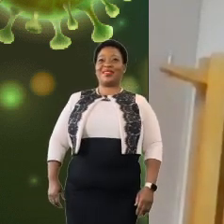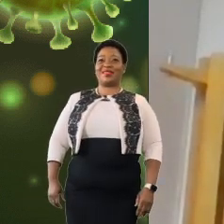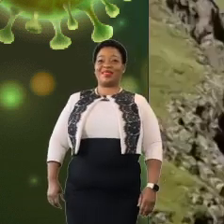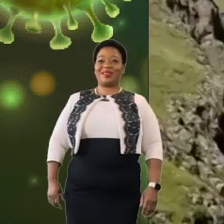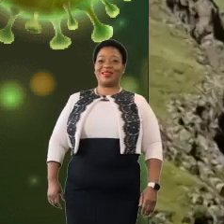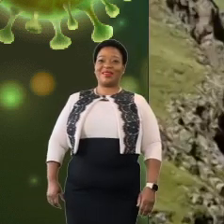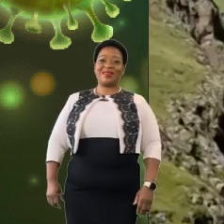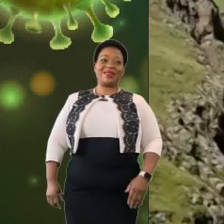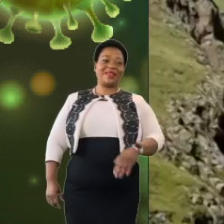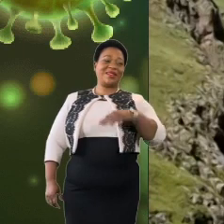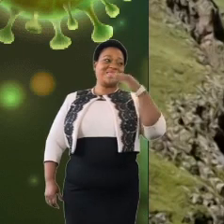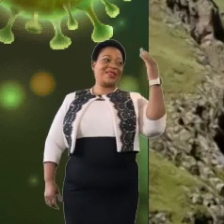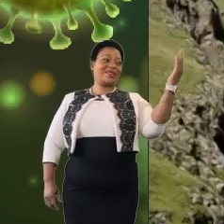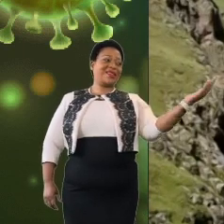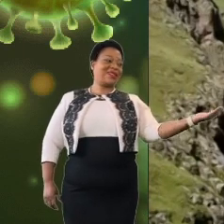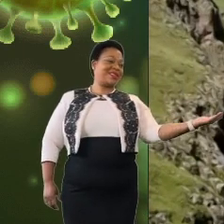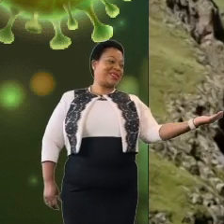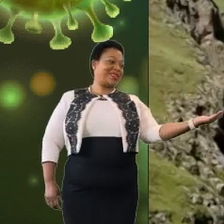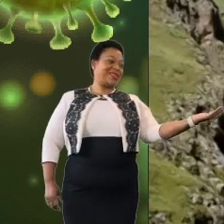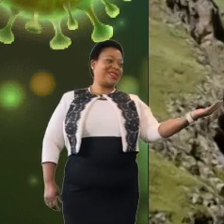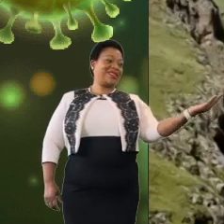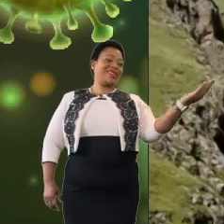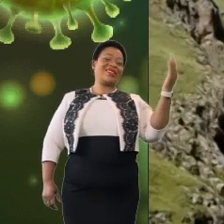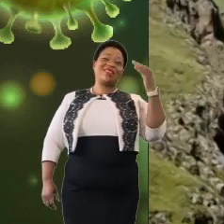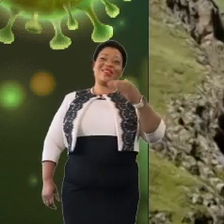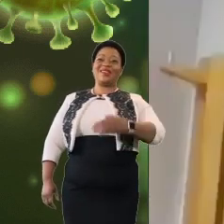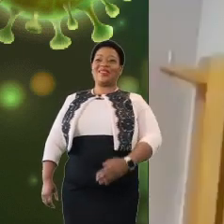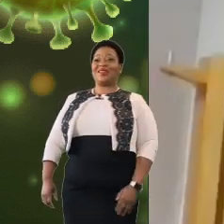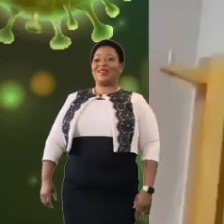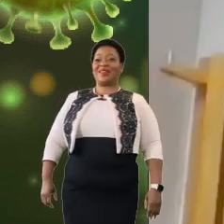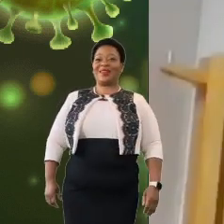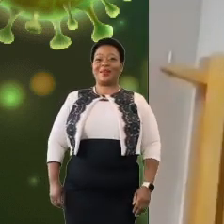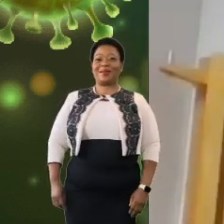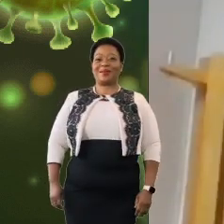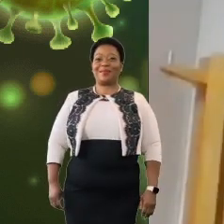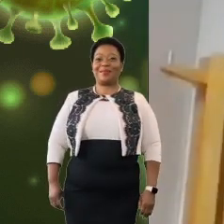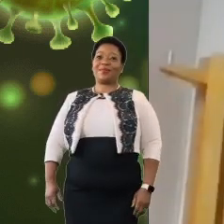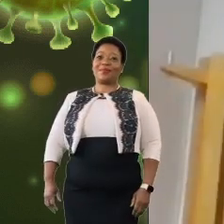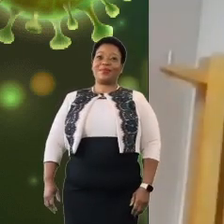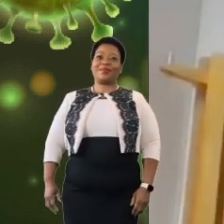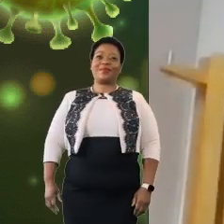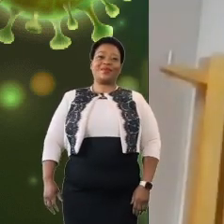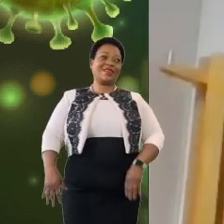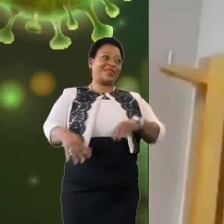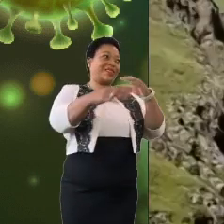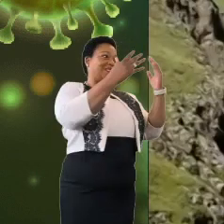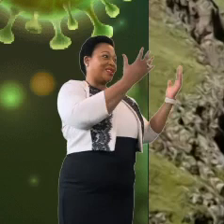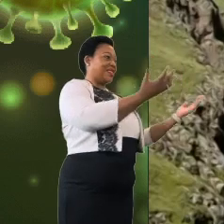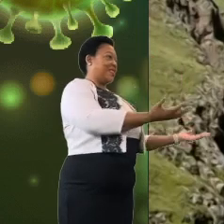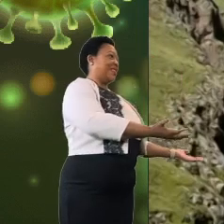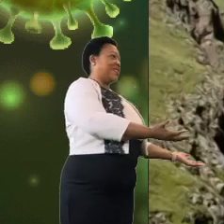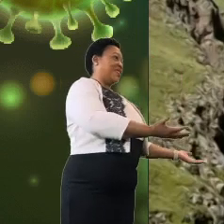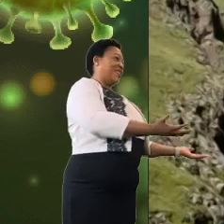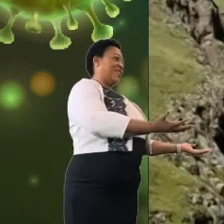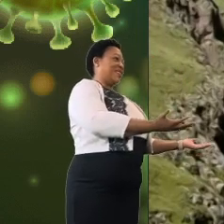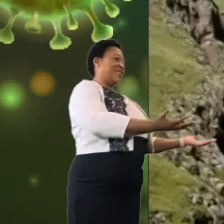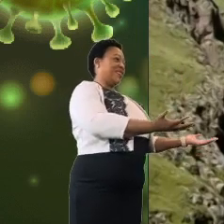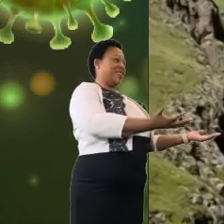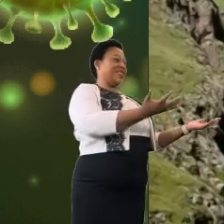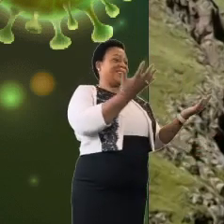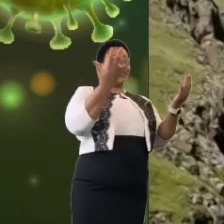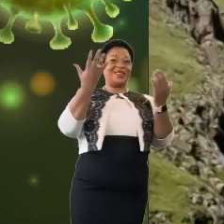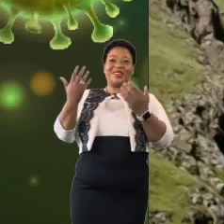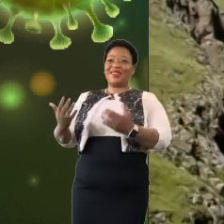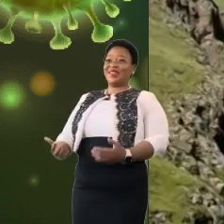Thank you, Ndumiso. So we've got you online. Thank you. Neville, is that it? Thulani, are you going to mind if we